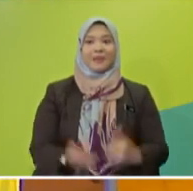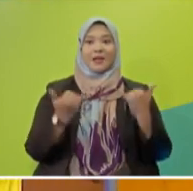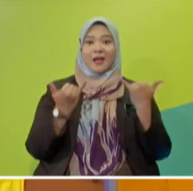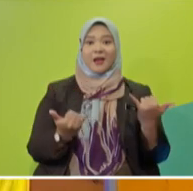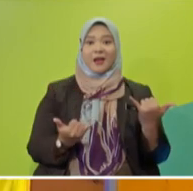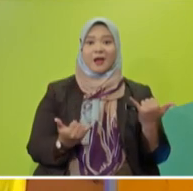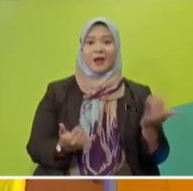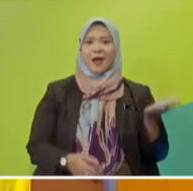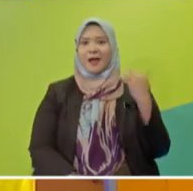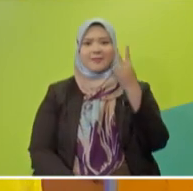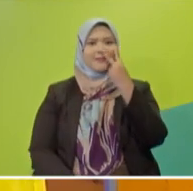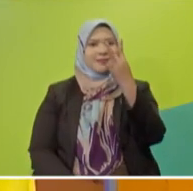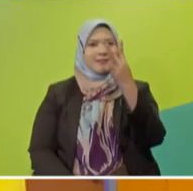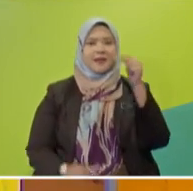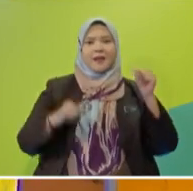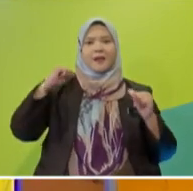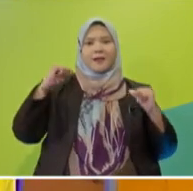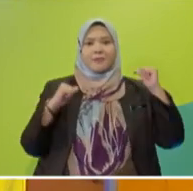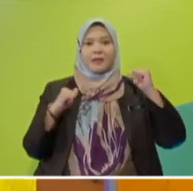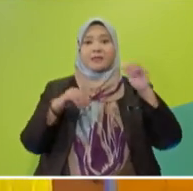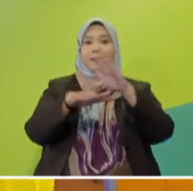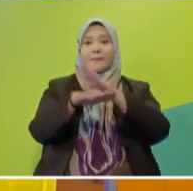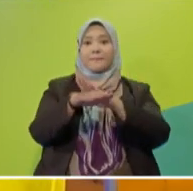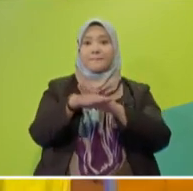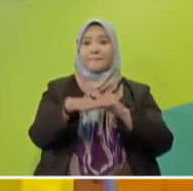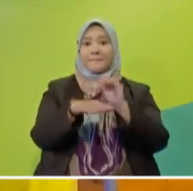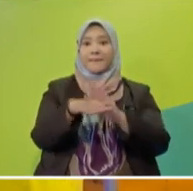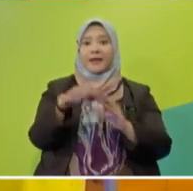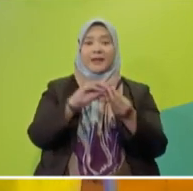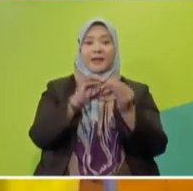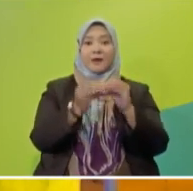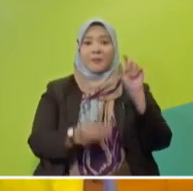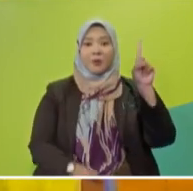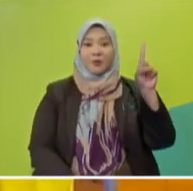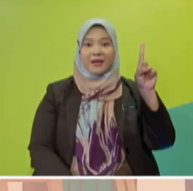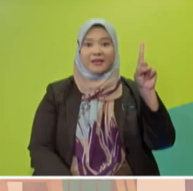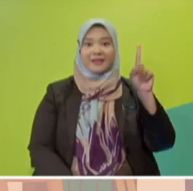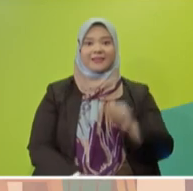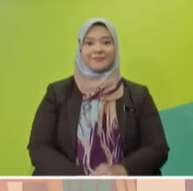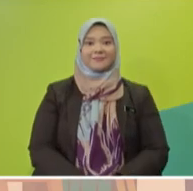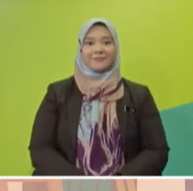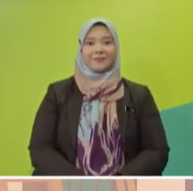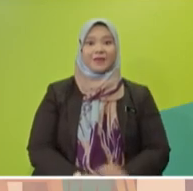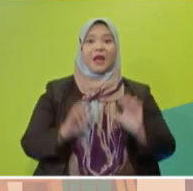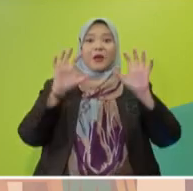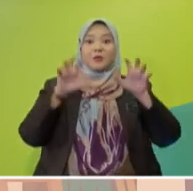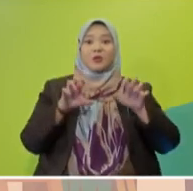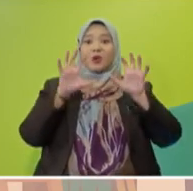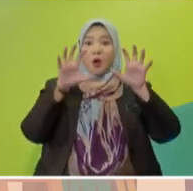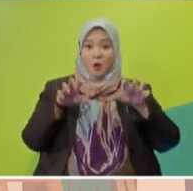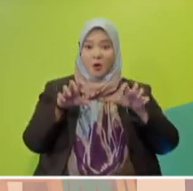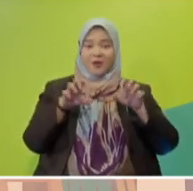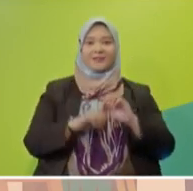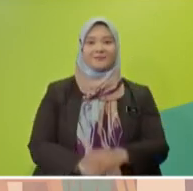a few pets that we can have at home. Okay, the first one would be a dog. Okay, this is a dog.